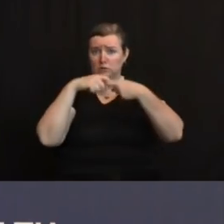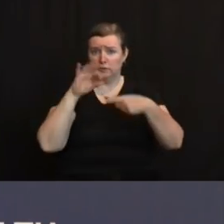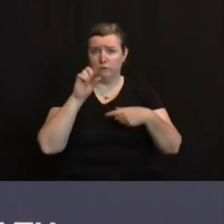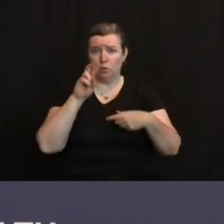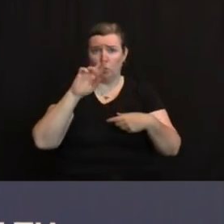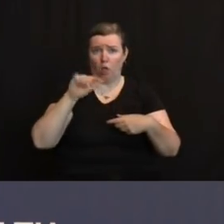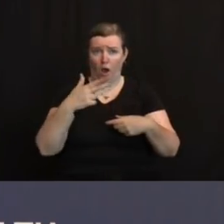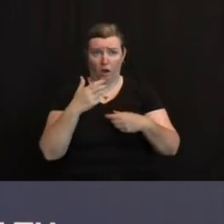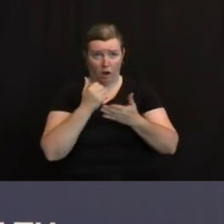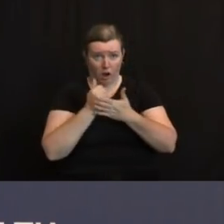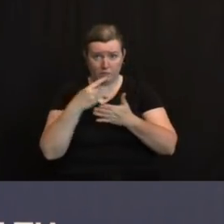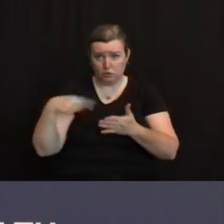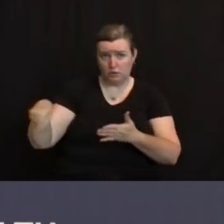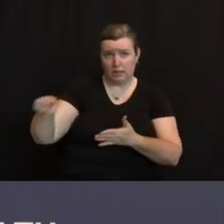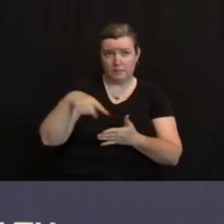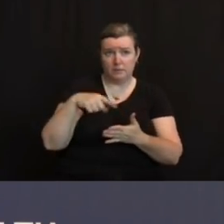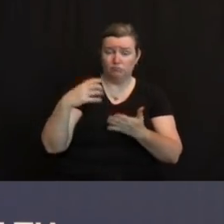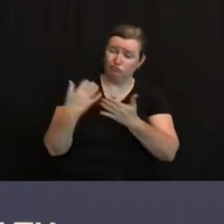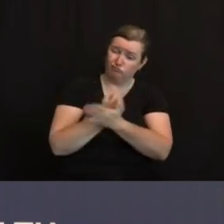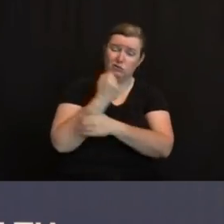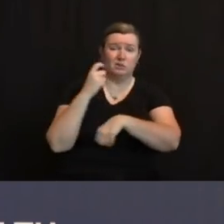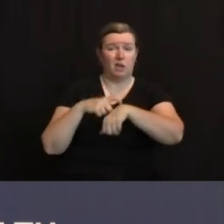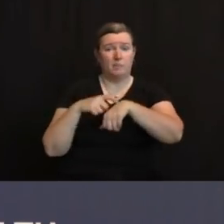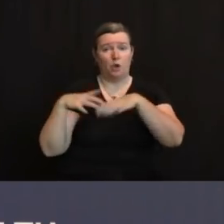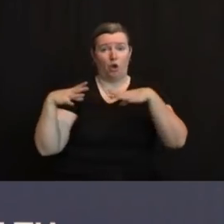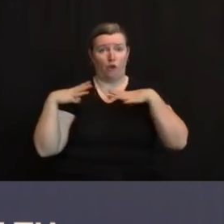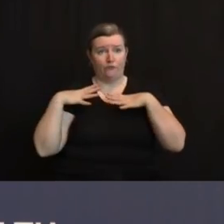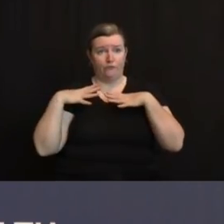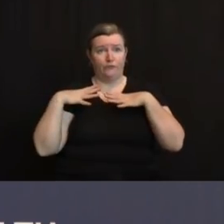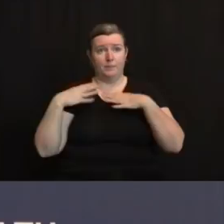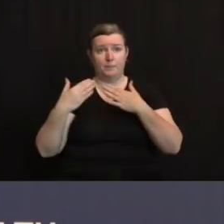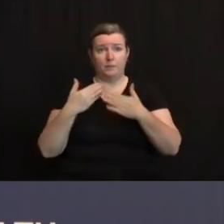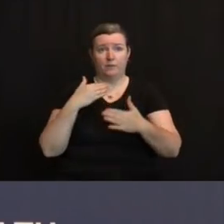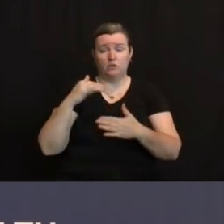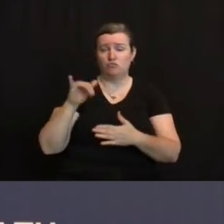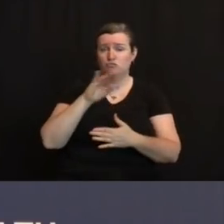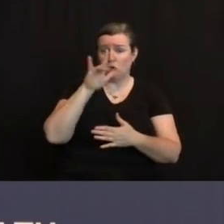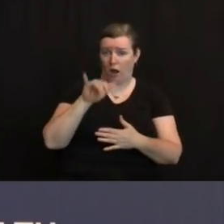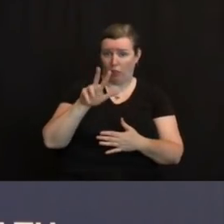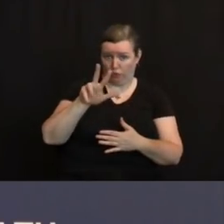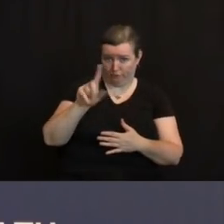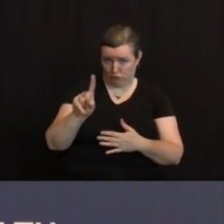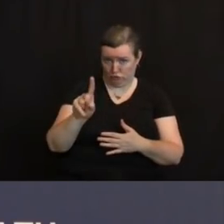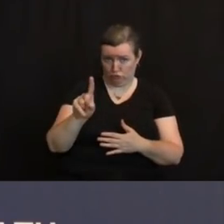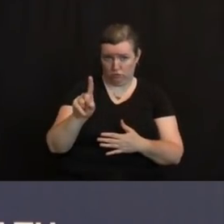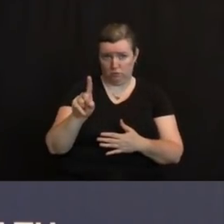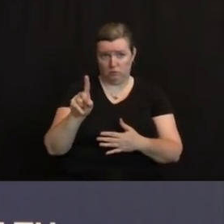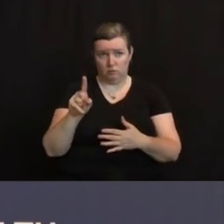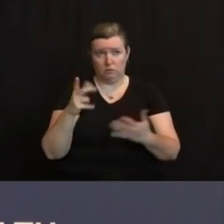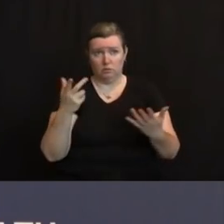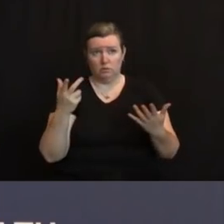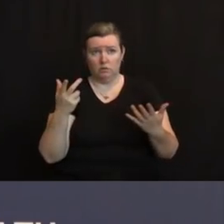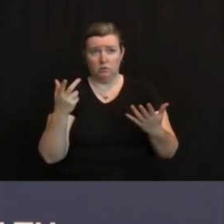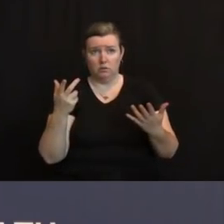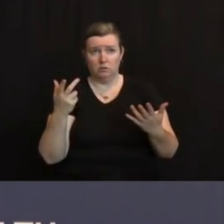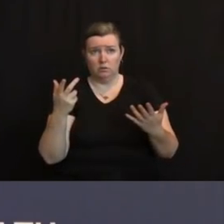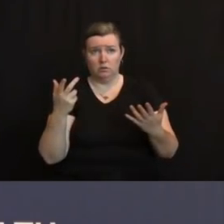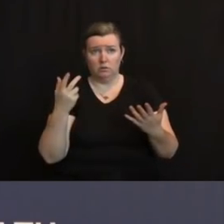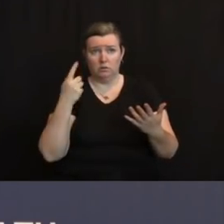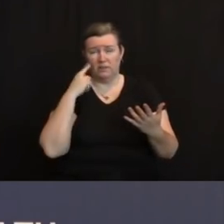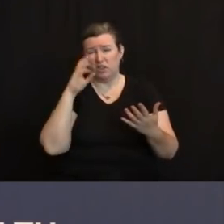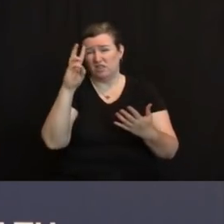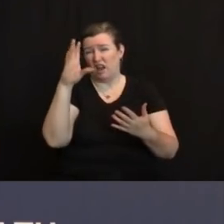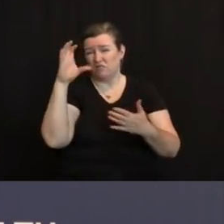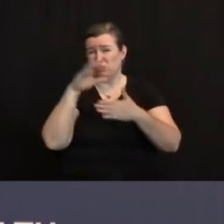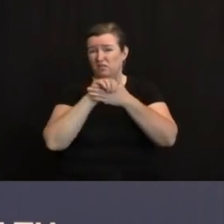by July 31st to qualify for the $600 federal payment. This will cause staffing shortages statewide, just